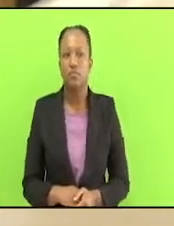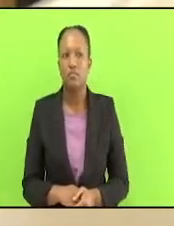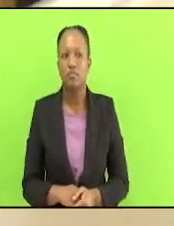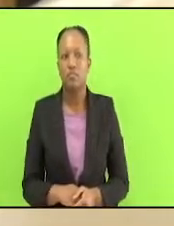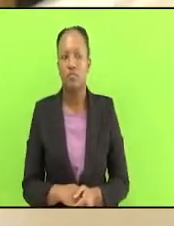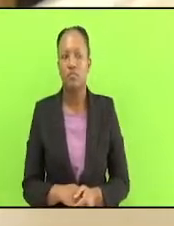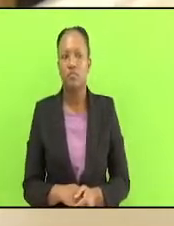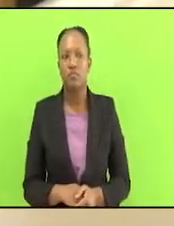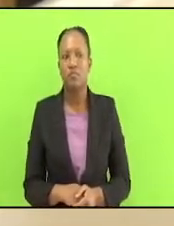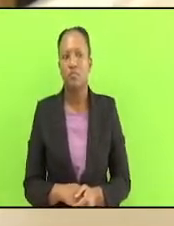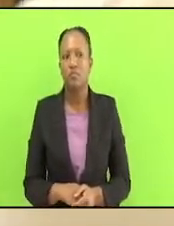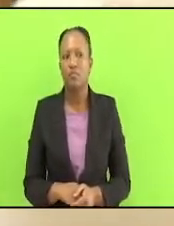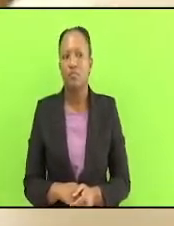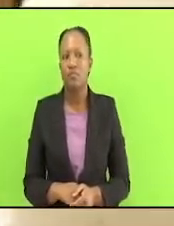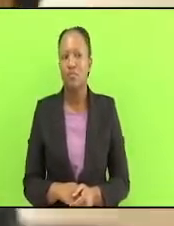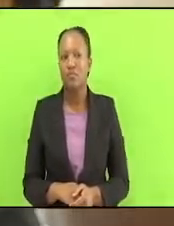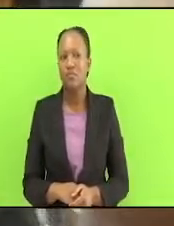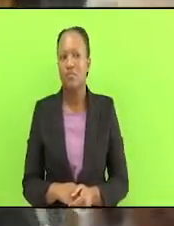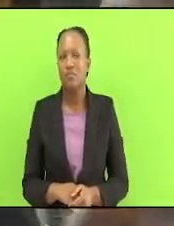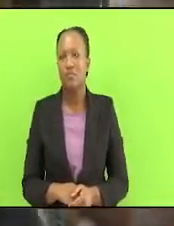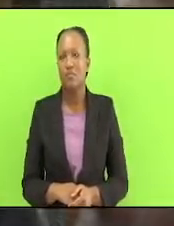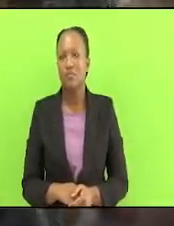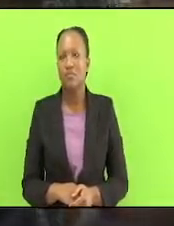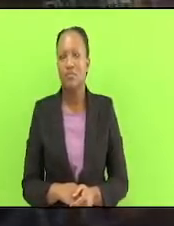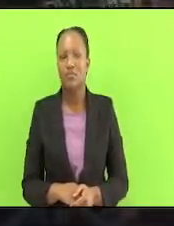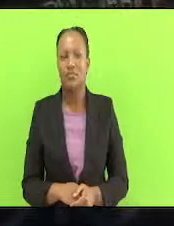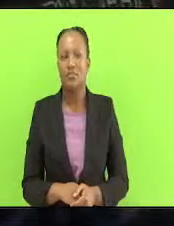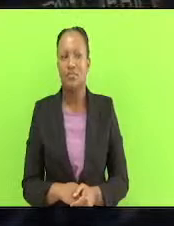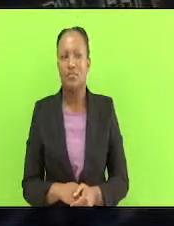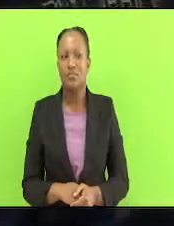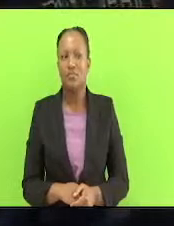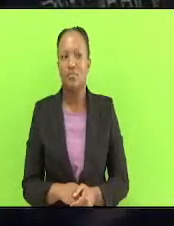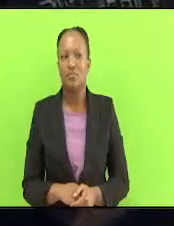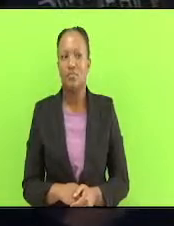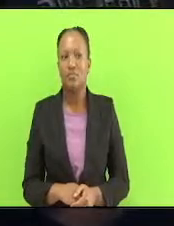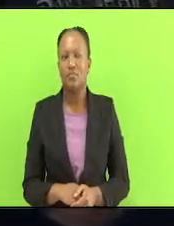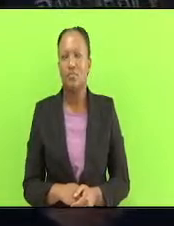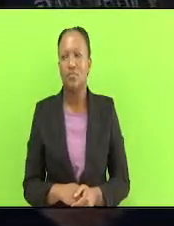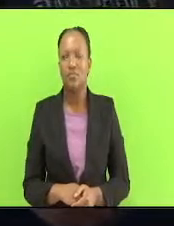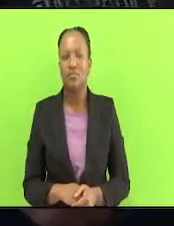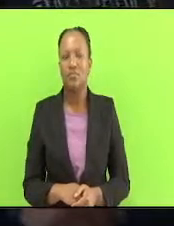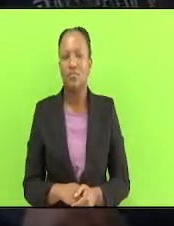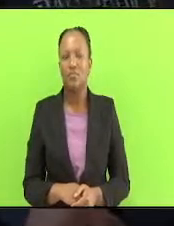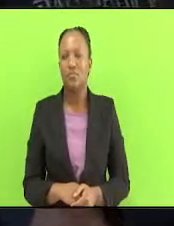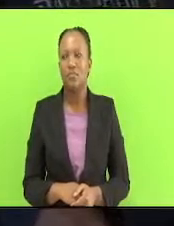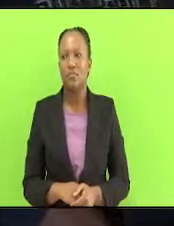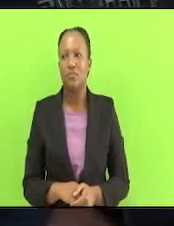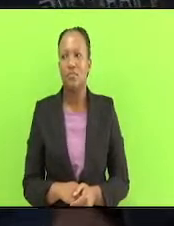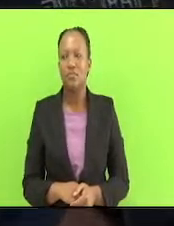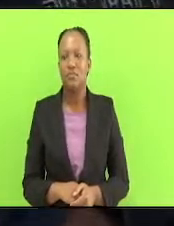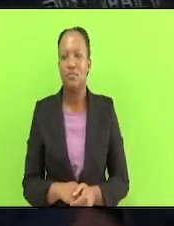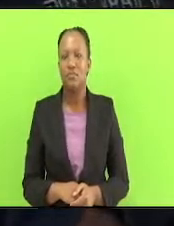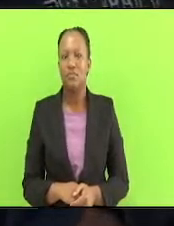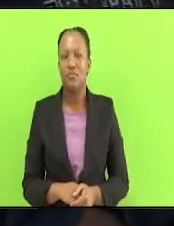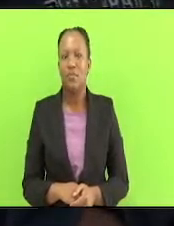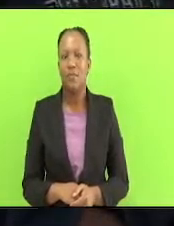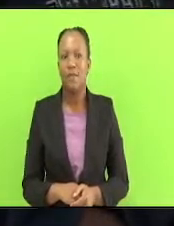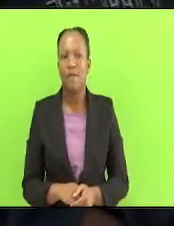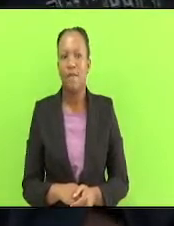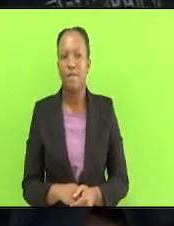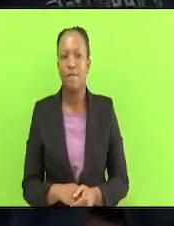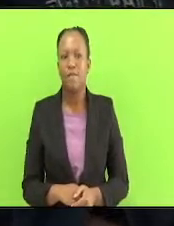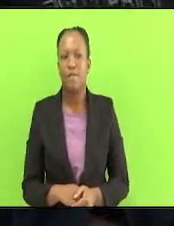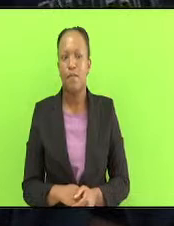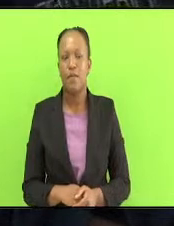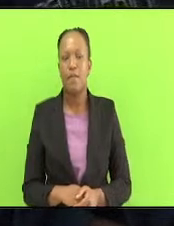and the calabash, yes, and then we will just throw it off onto some grass, and then it will catch fire, and obviously by so doing